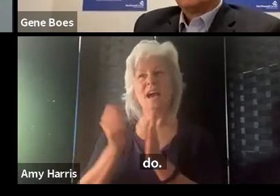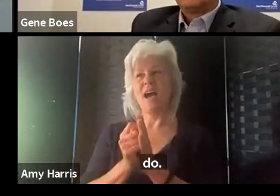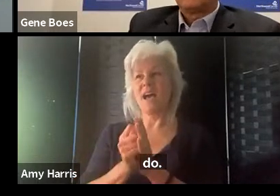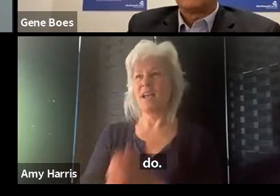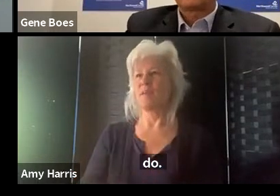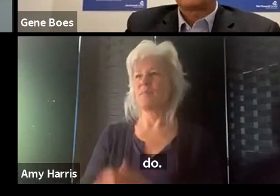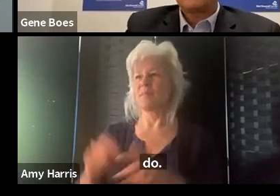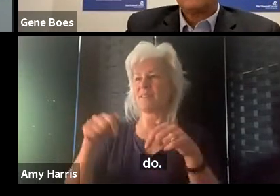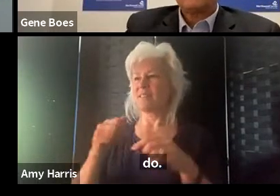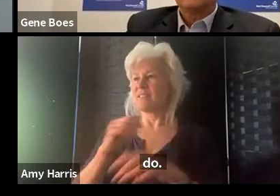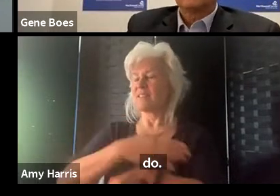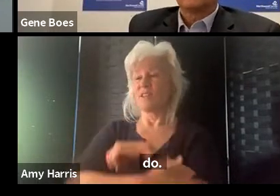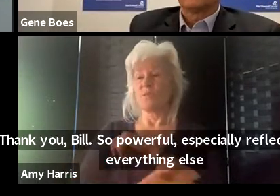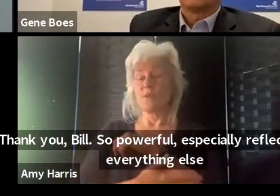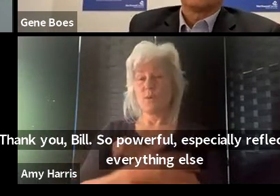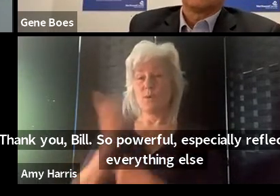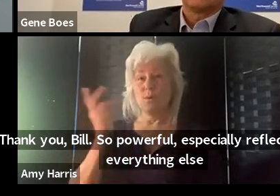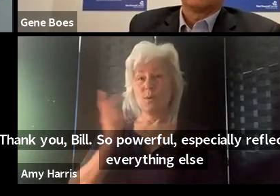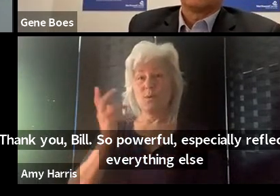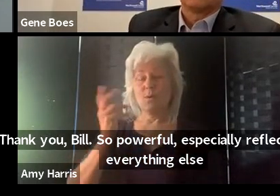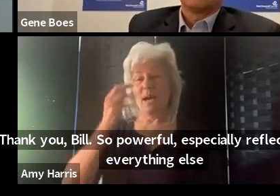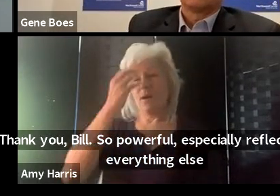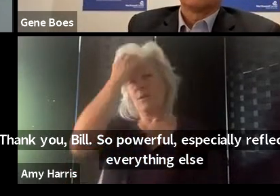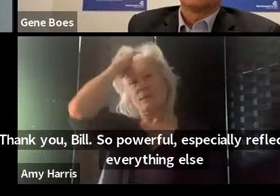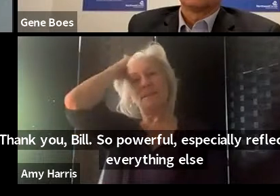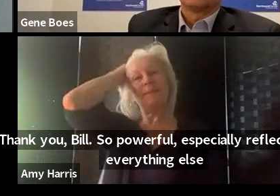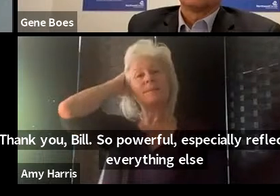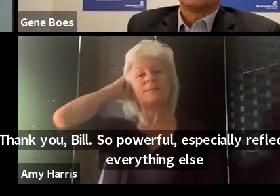this country. It's just amazing.